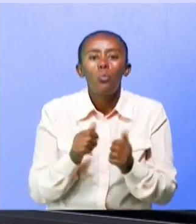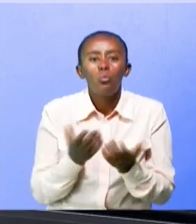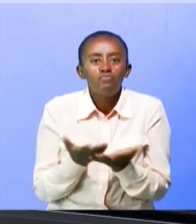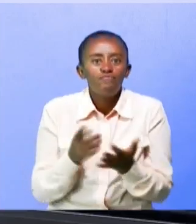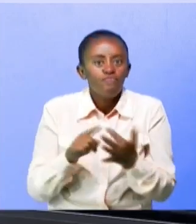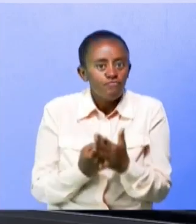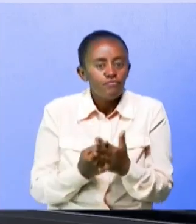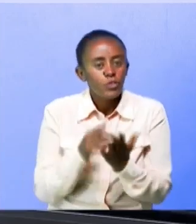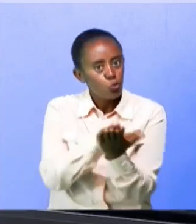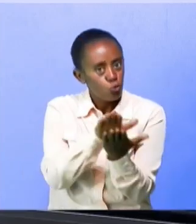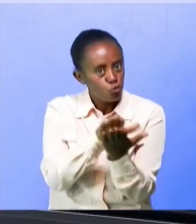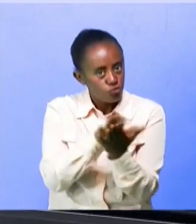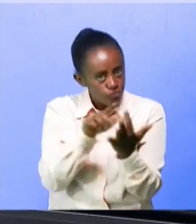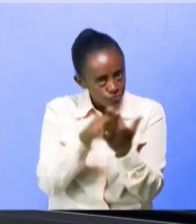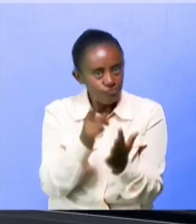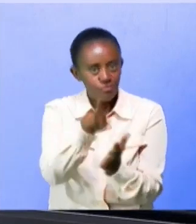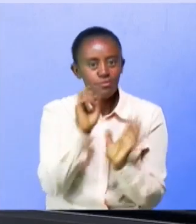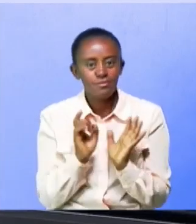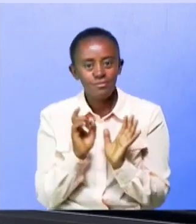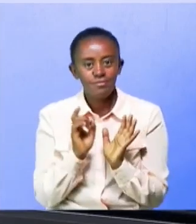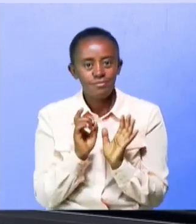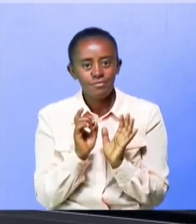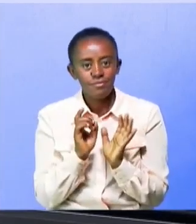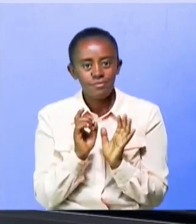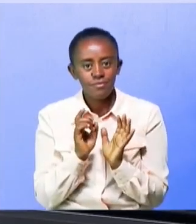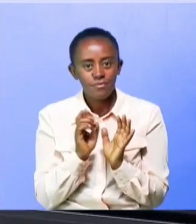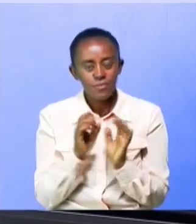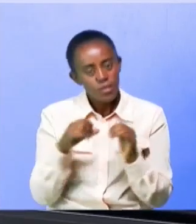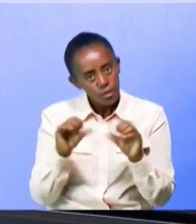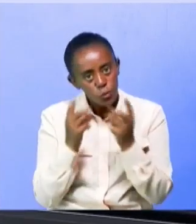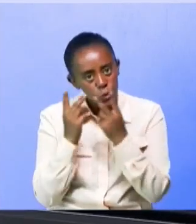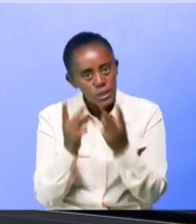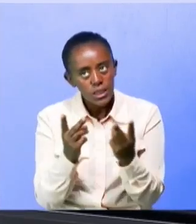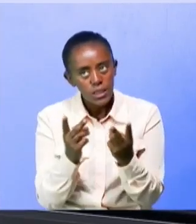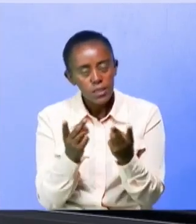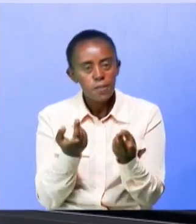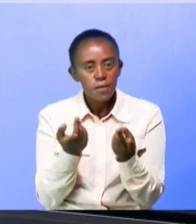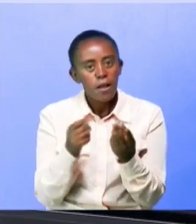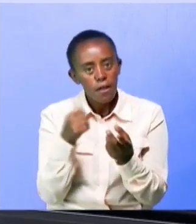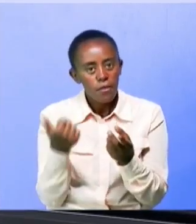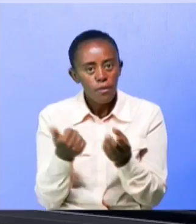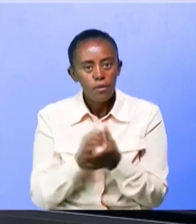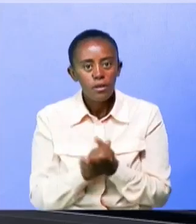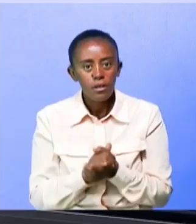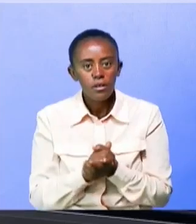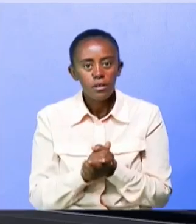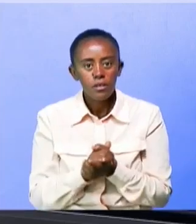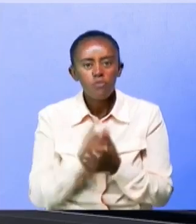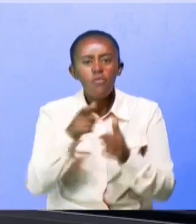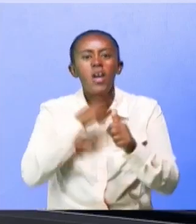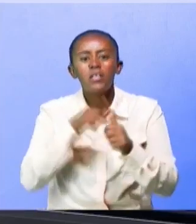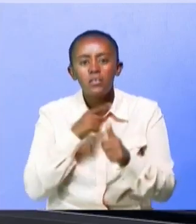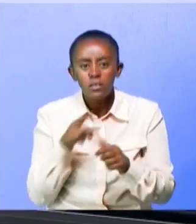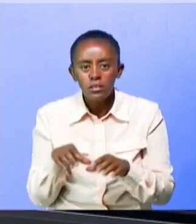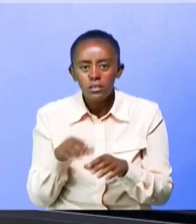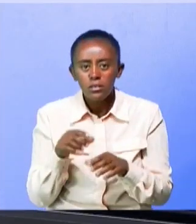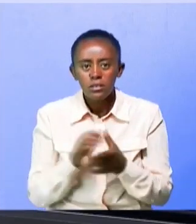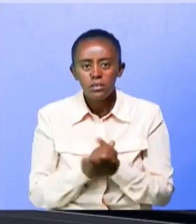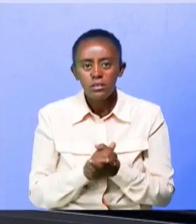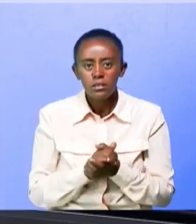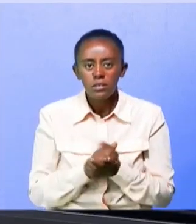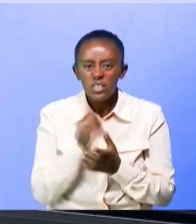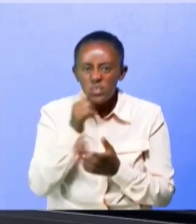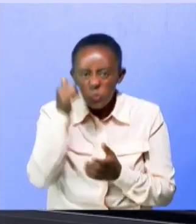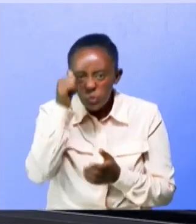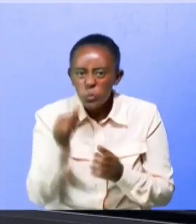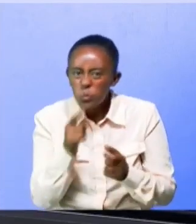Yeah. Right? And then let's go and see who's the first in your class. Are they